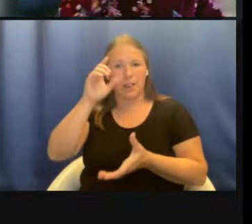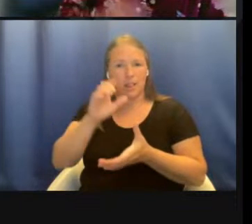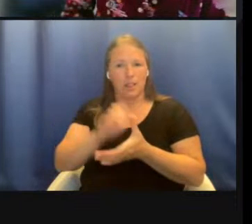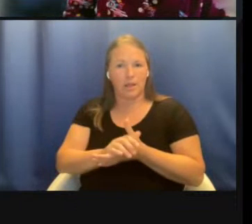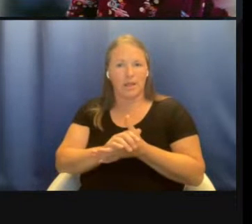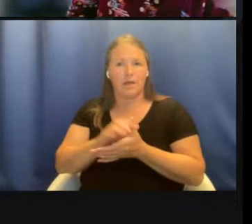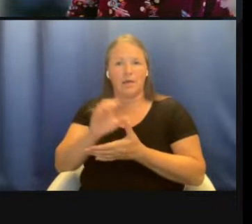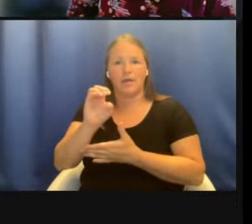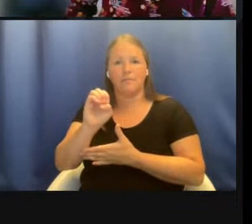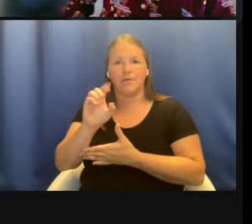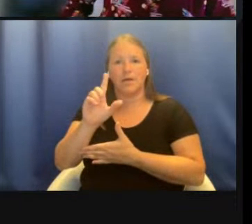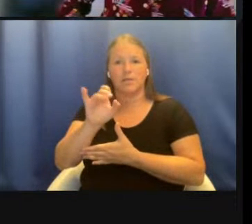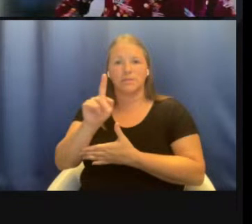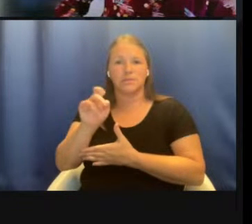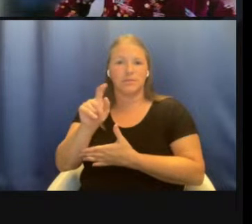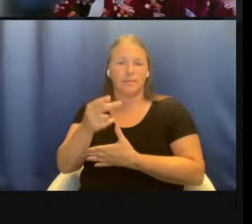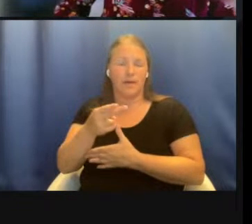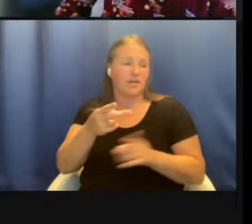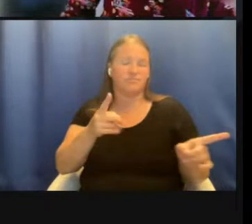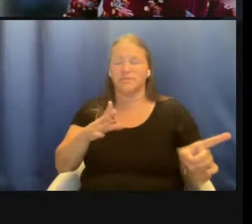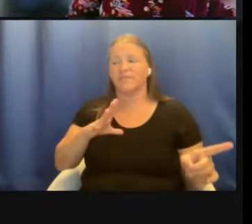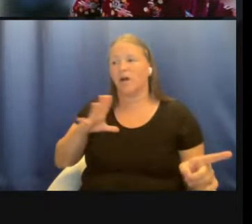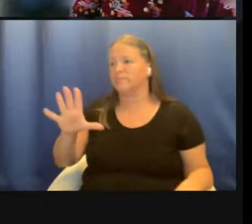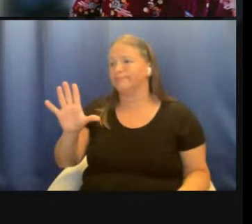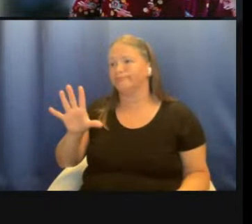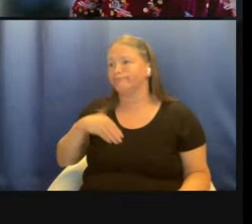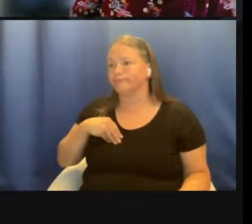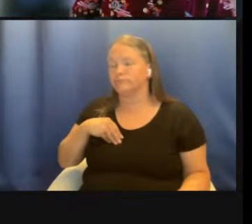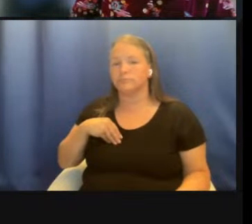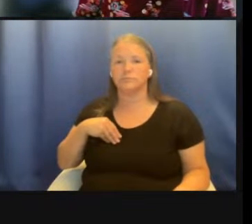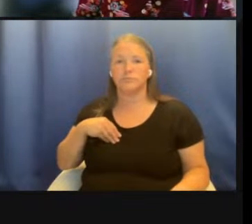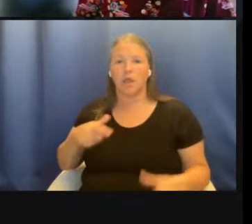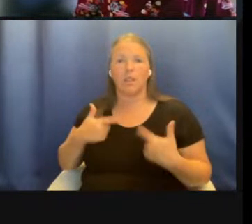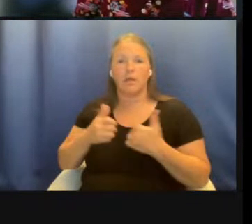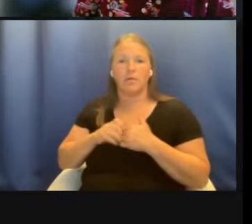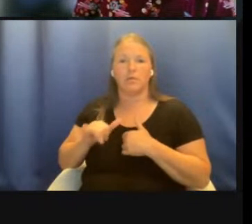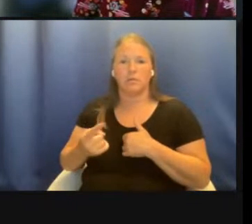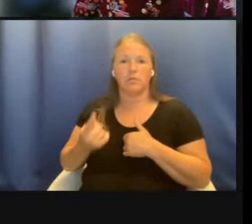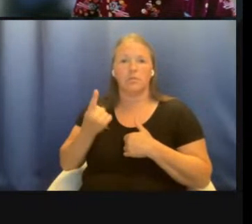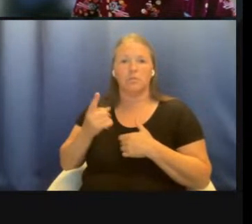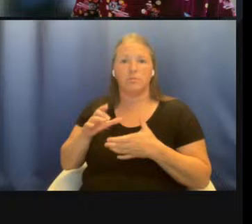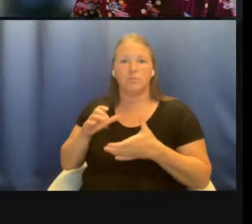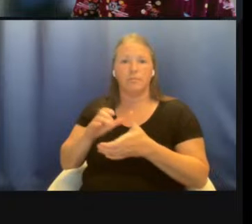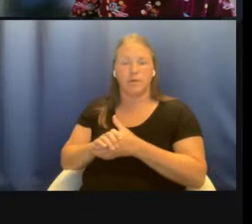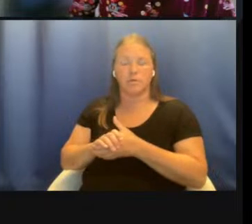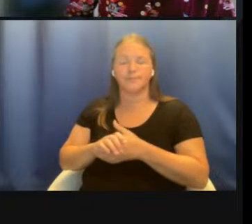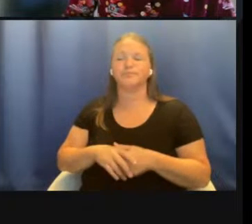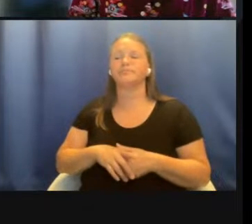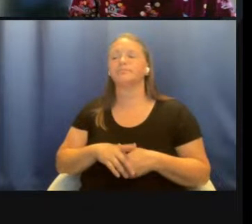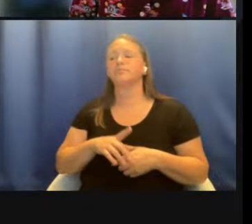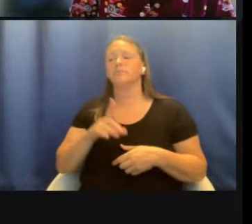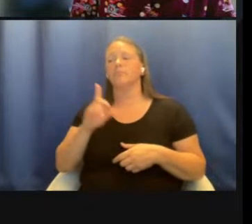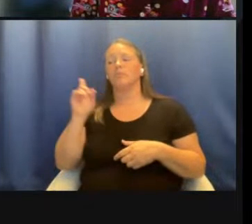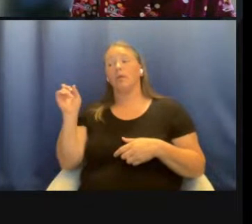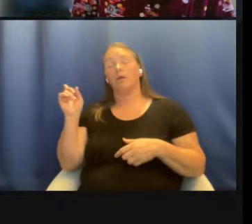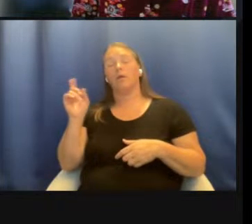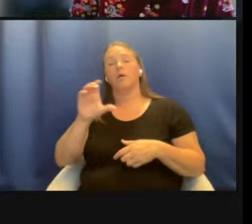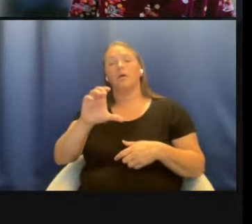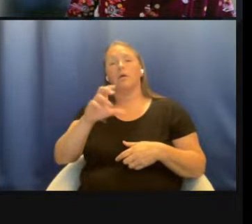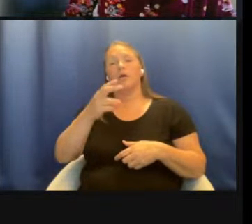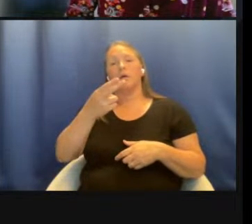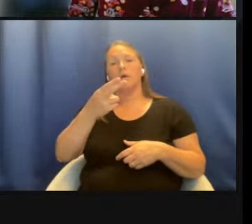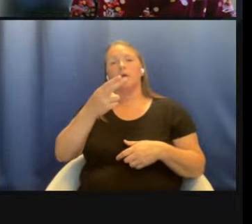one marriage. Charles Joseph Bonaparte, who charts a very different course